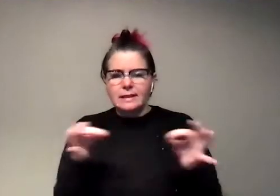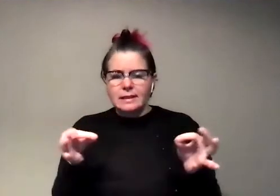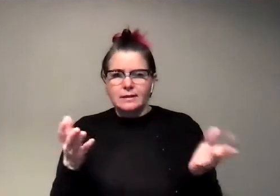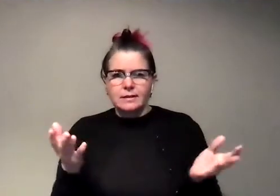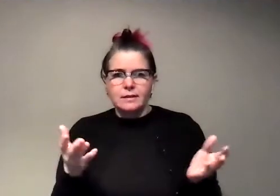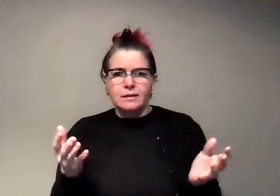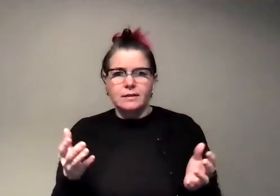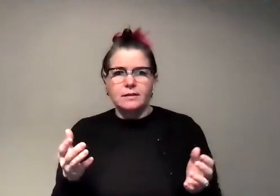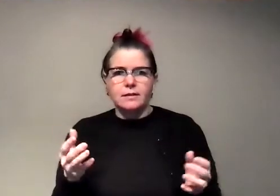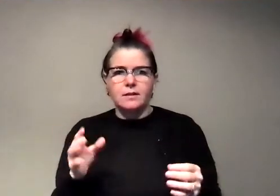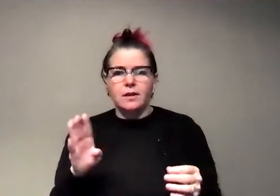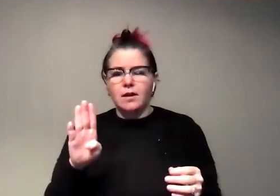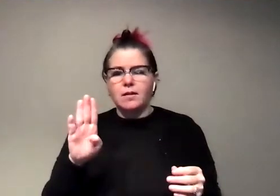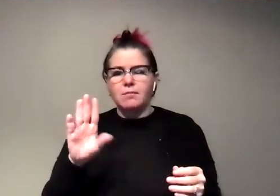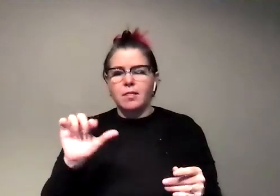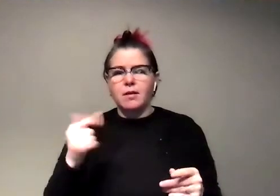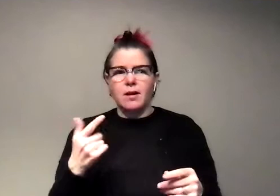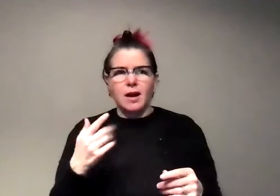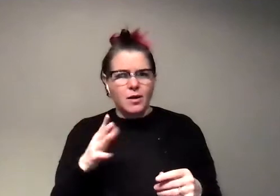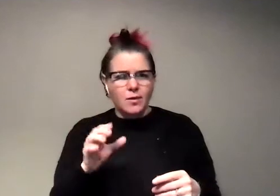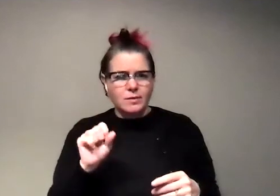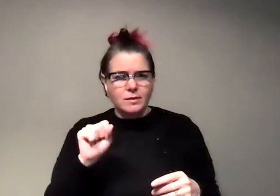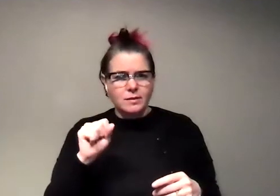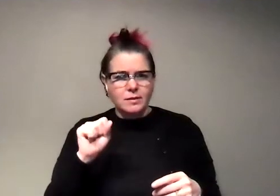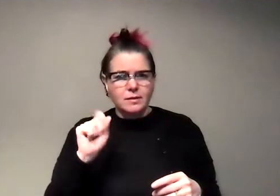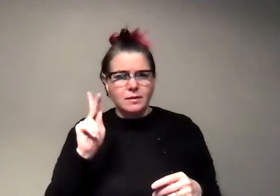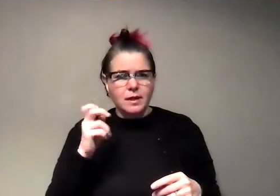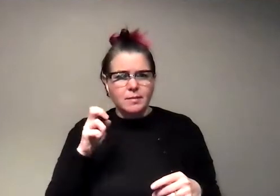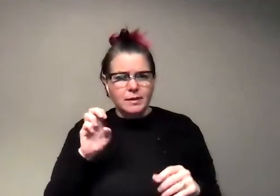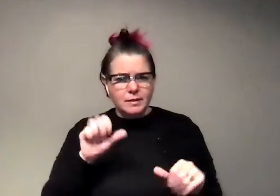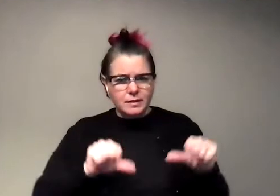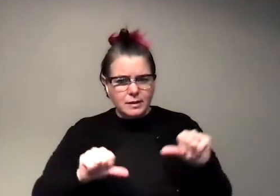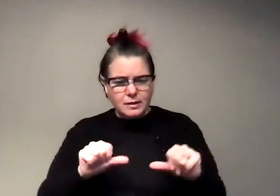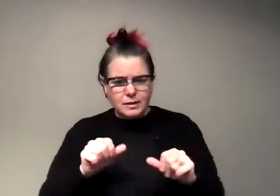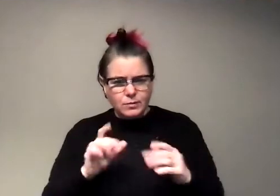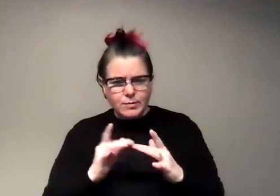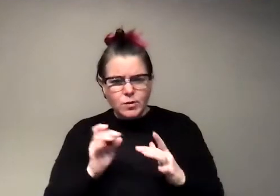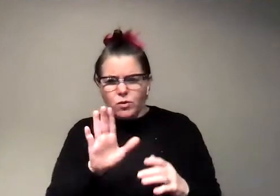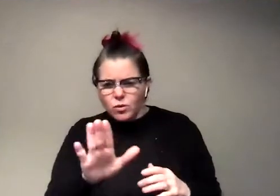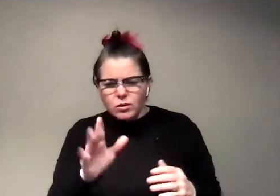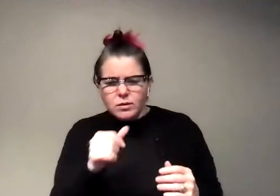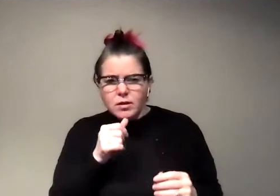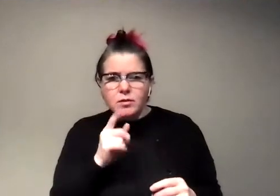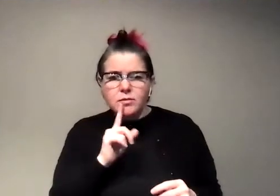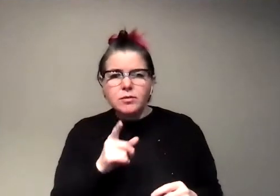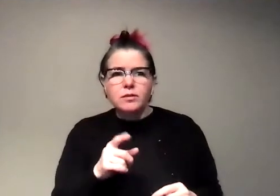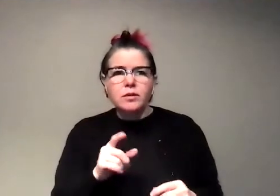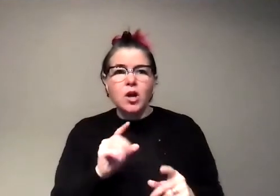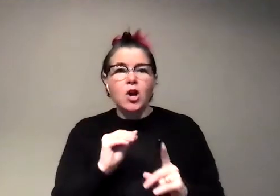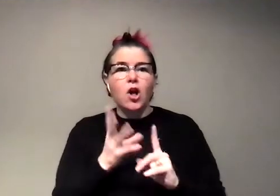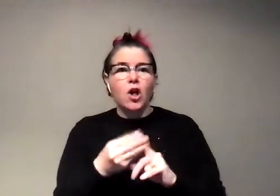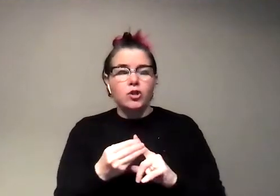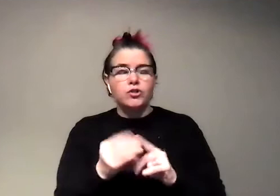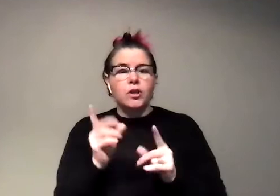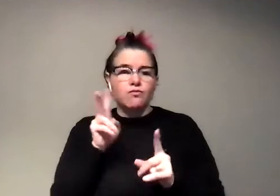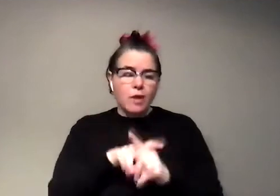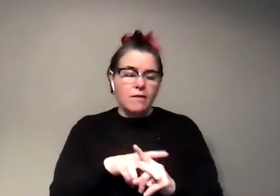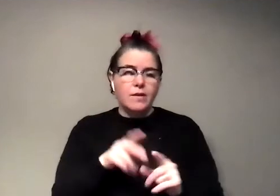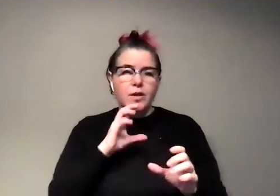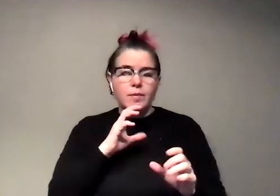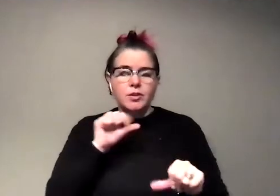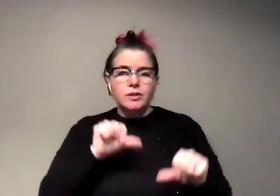the blog? And I don't know if this is on the Skype a Scientist website or your website, but Mhm. Shareef's culturally relevant communication style helps break